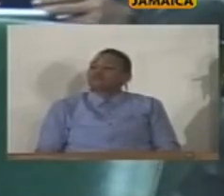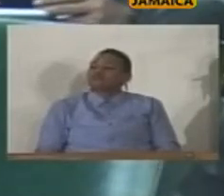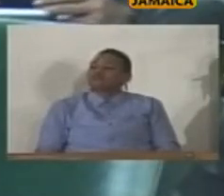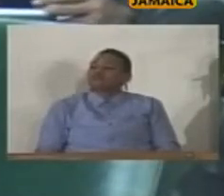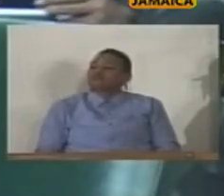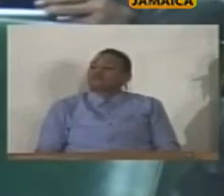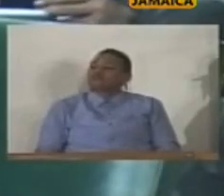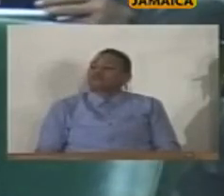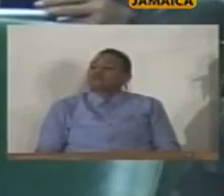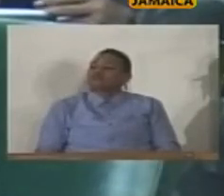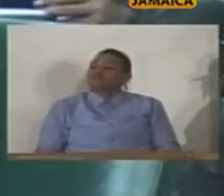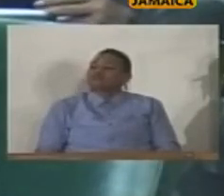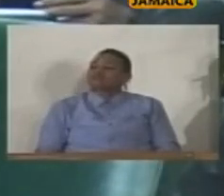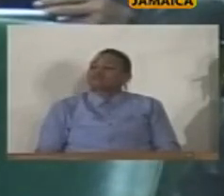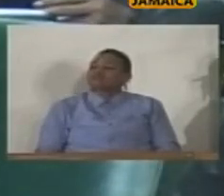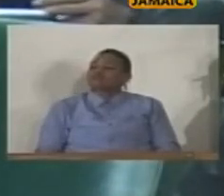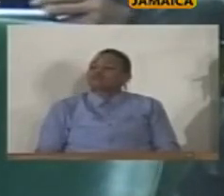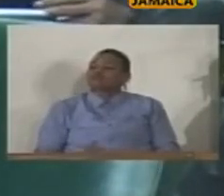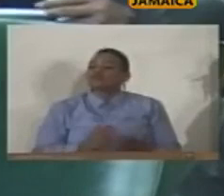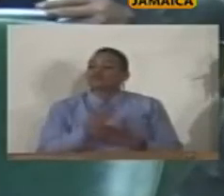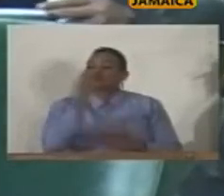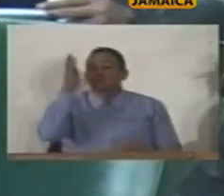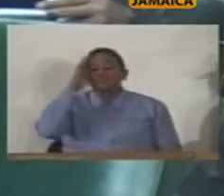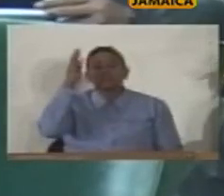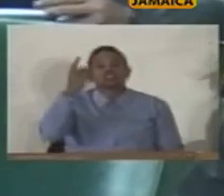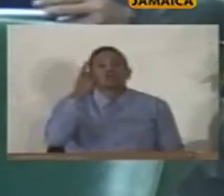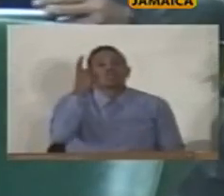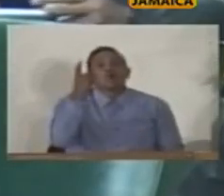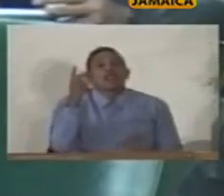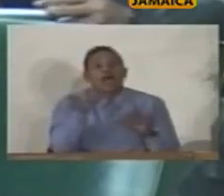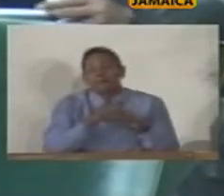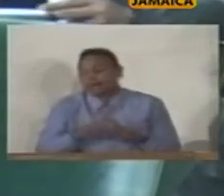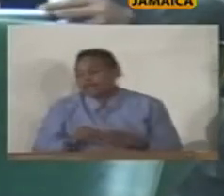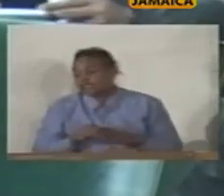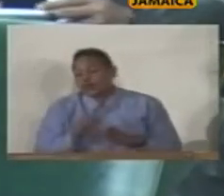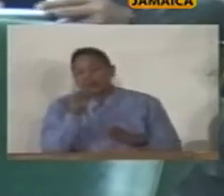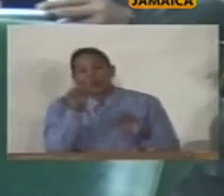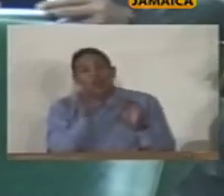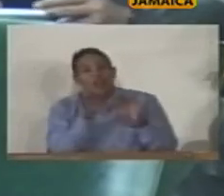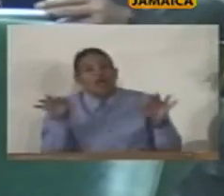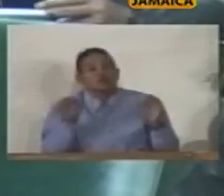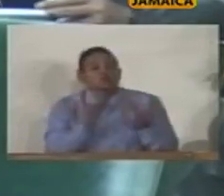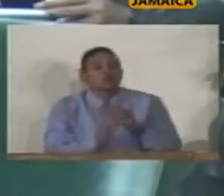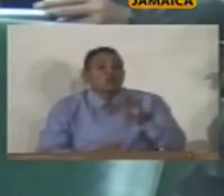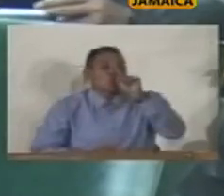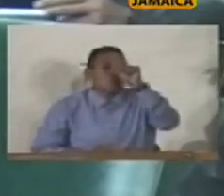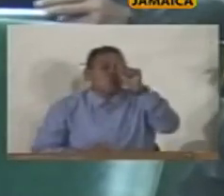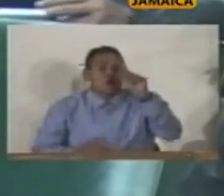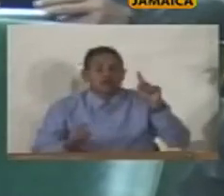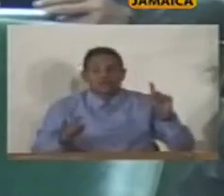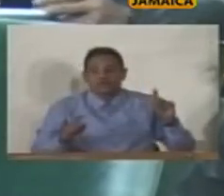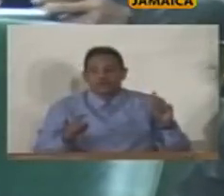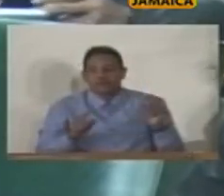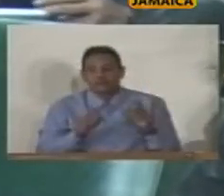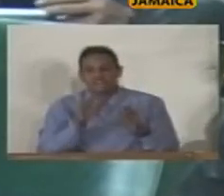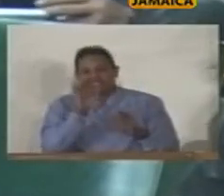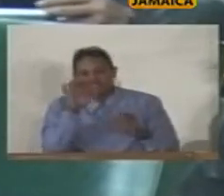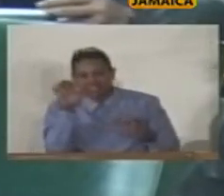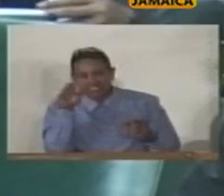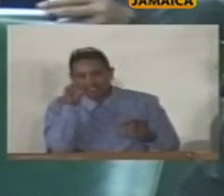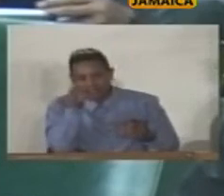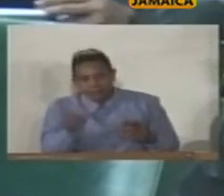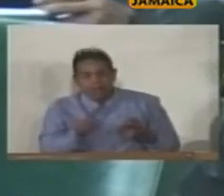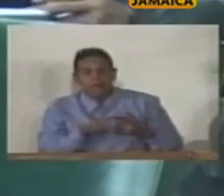through the creation of a single application in one language with one set of fees and access